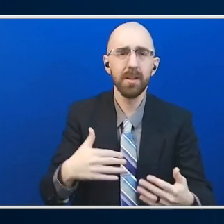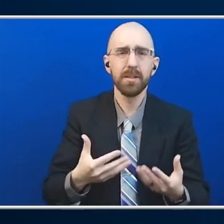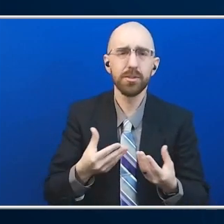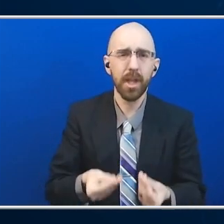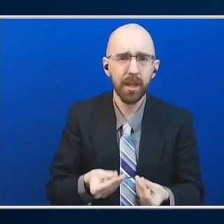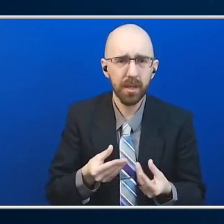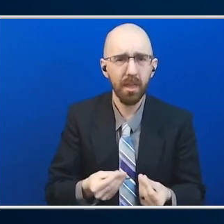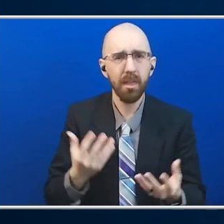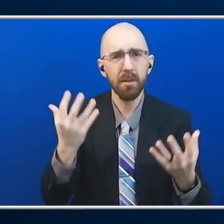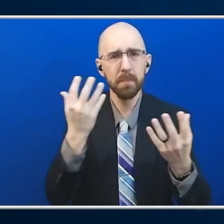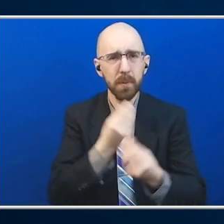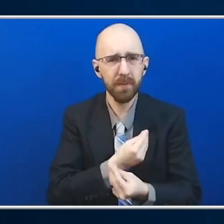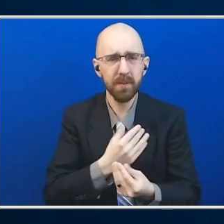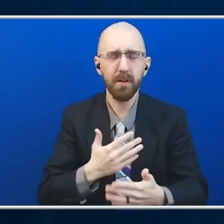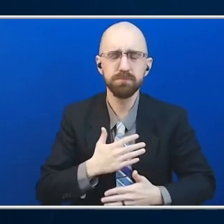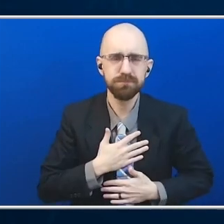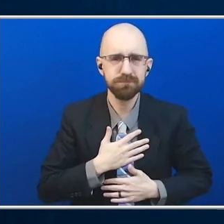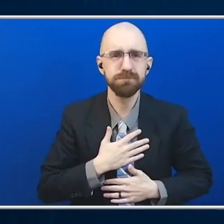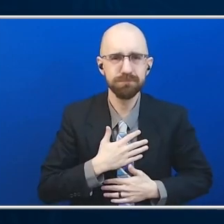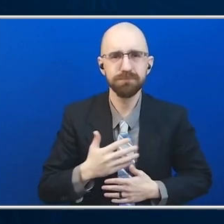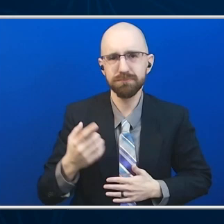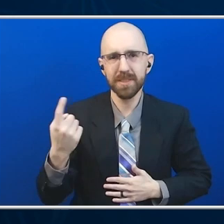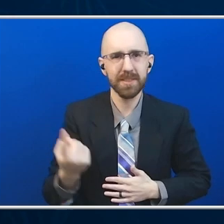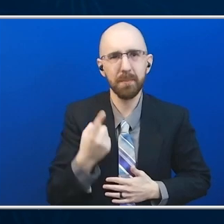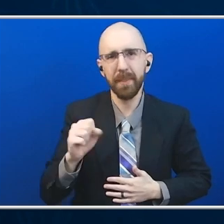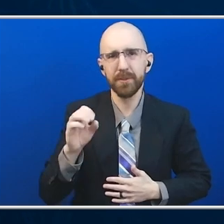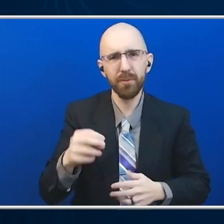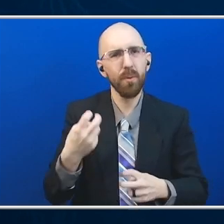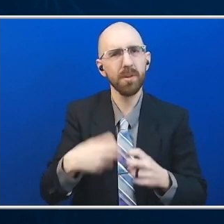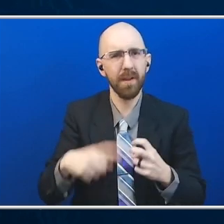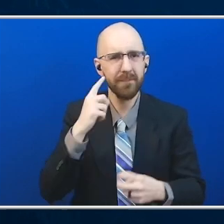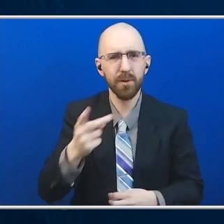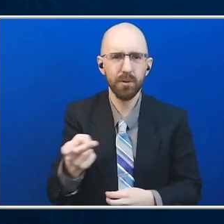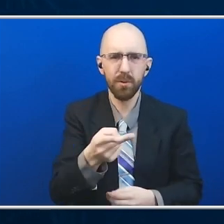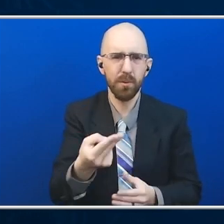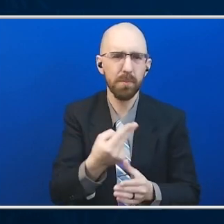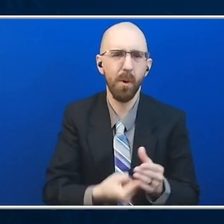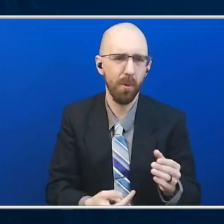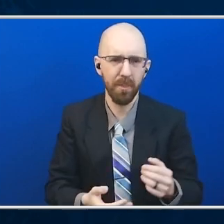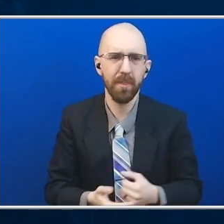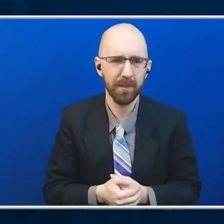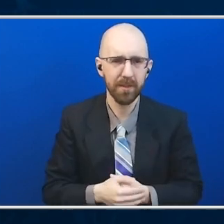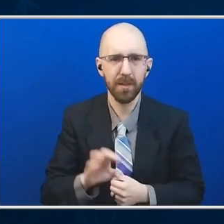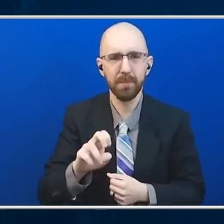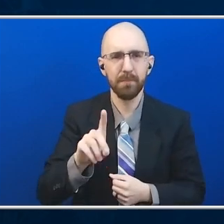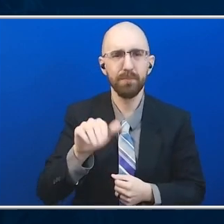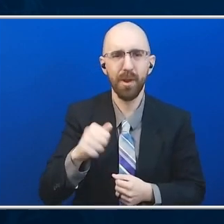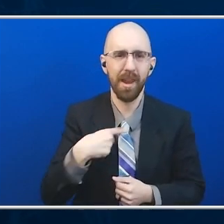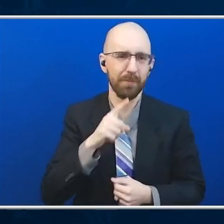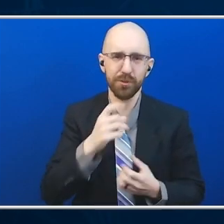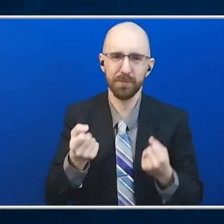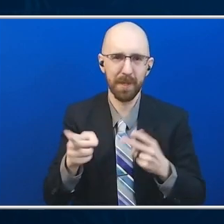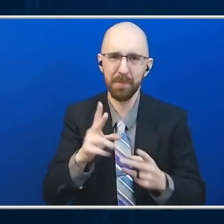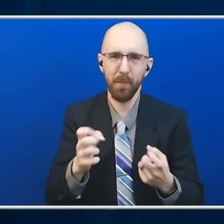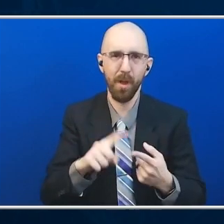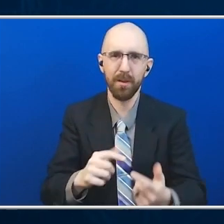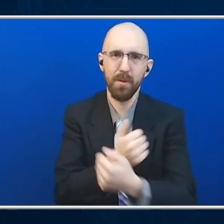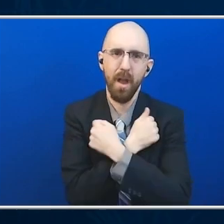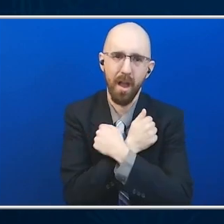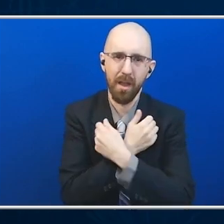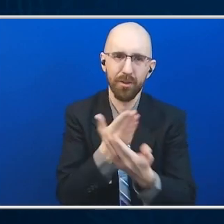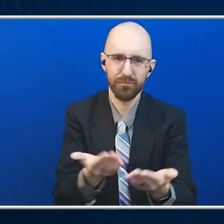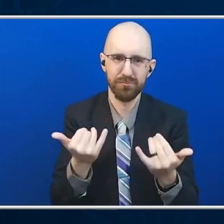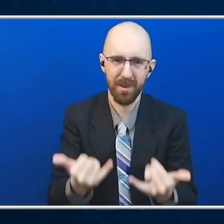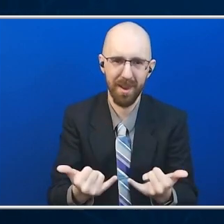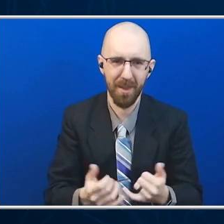beautiful, and through something so hard for both of you. So, Brenda, I'm sure there's a lot of people wanting to hug you right now.